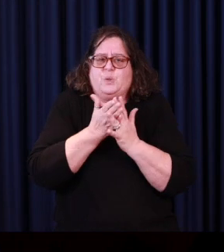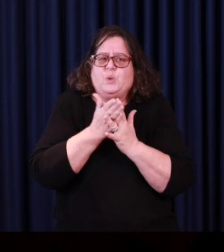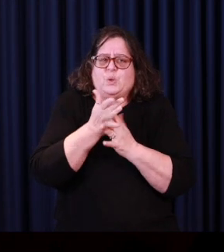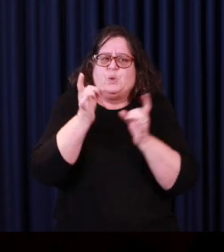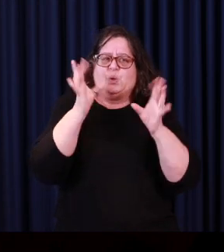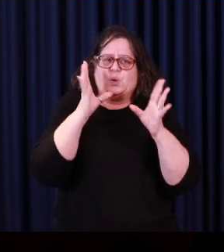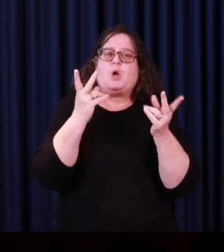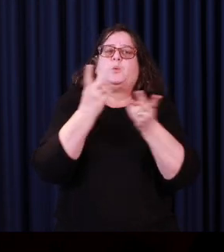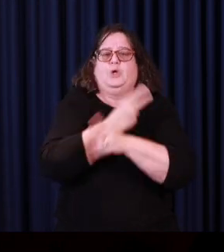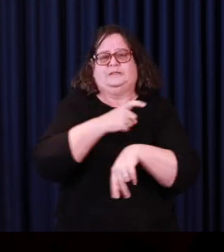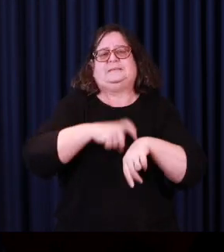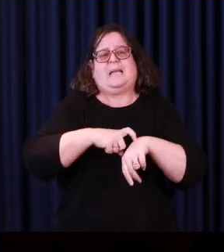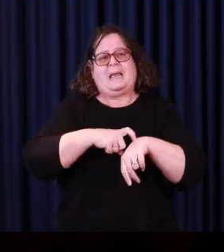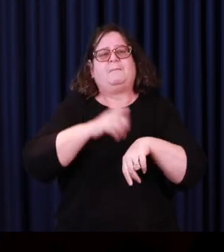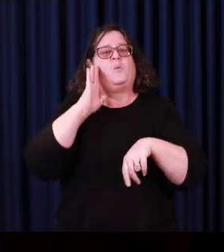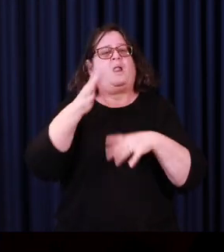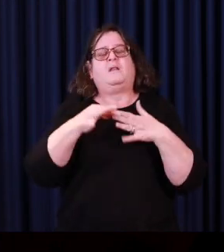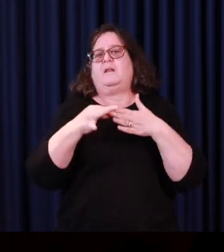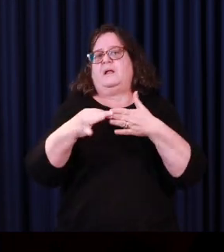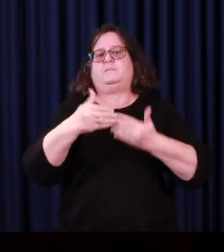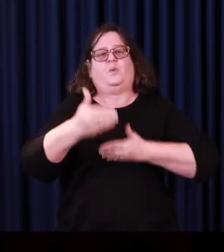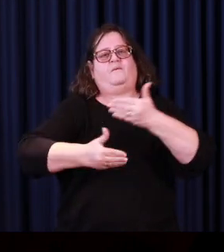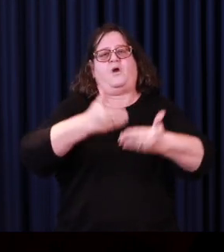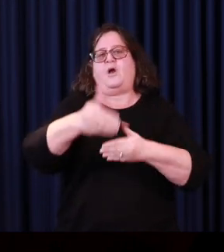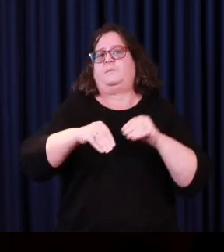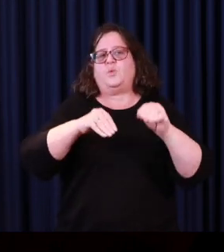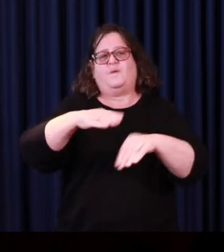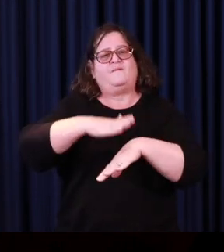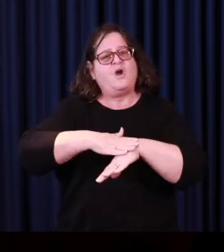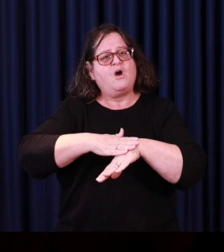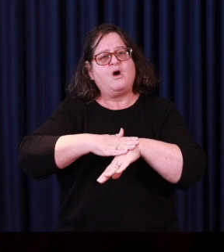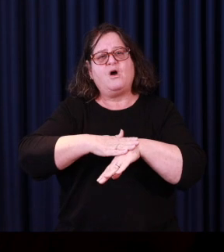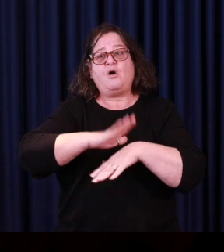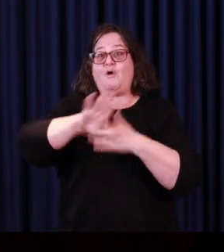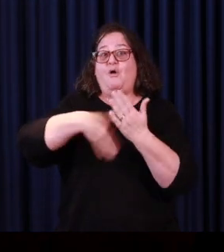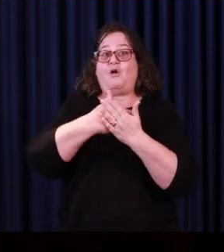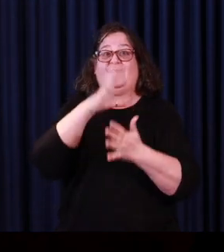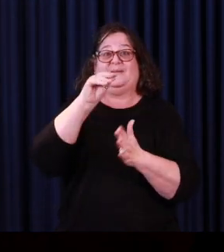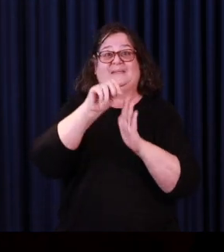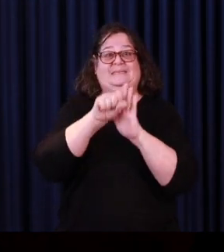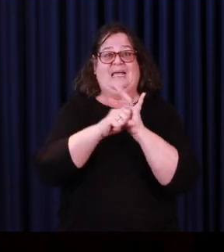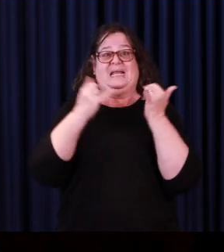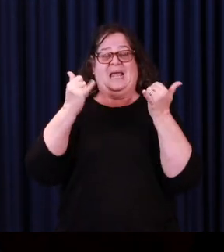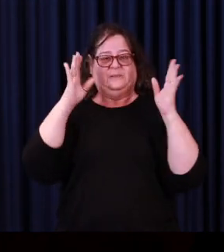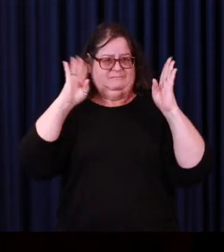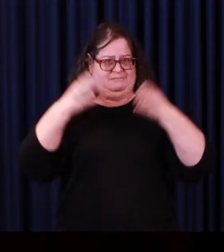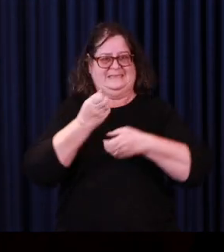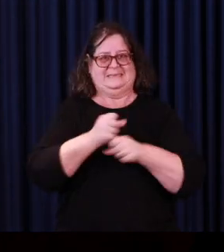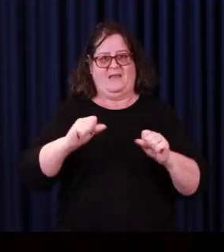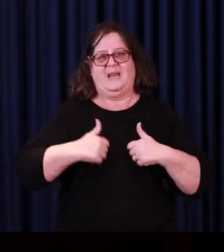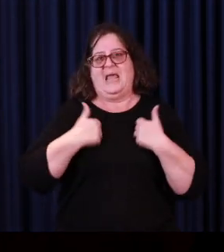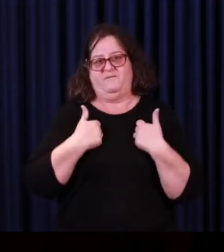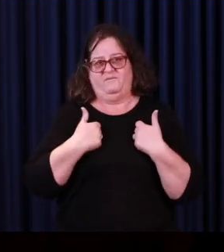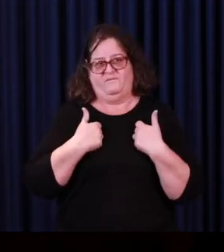us forward. All 50 states are focused now on saving lives, distributing the